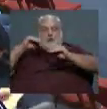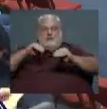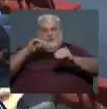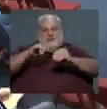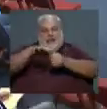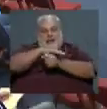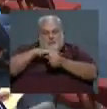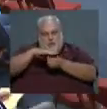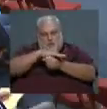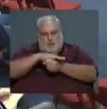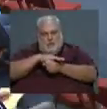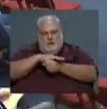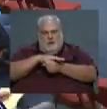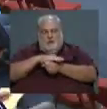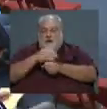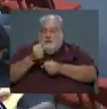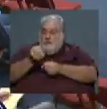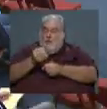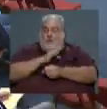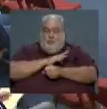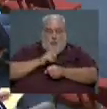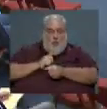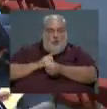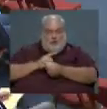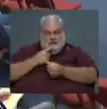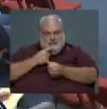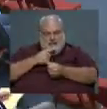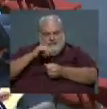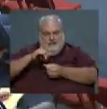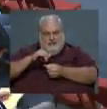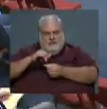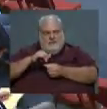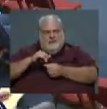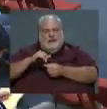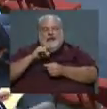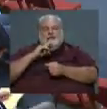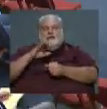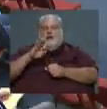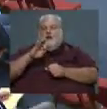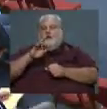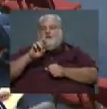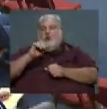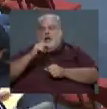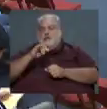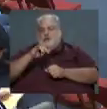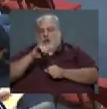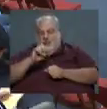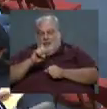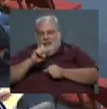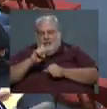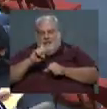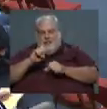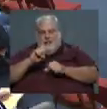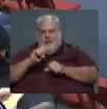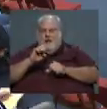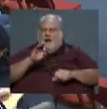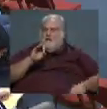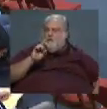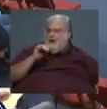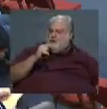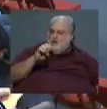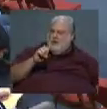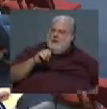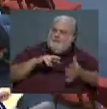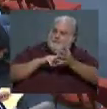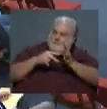that neighborhood. And so the board members were saying it. He said it was a fragile neighborhood and that encroachment. What does fragile mean?